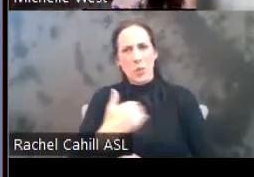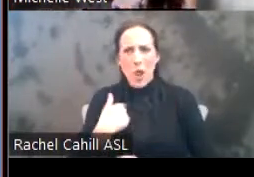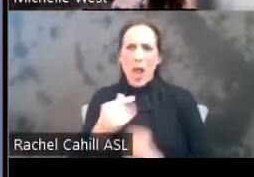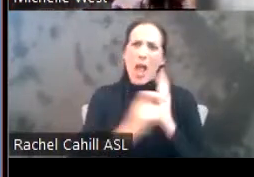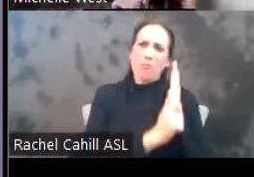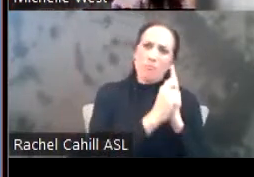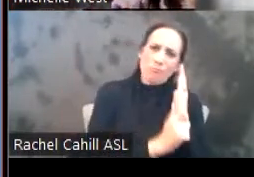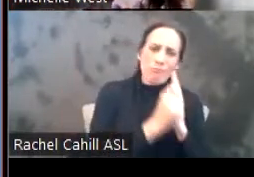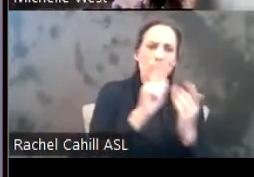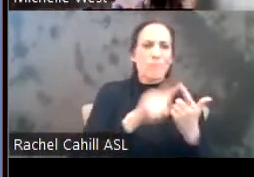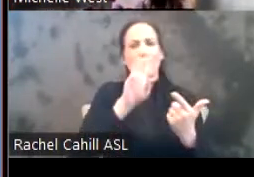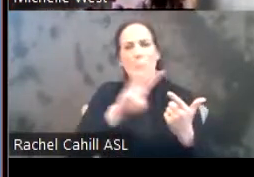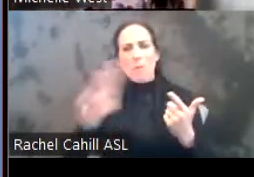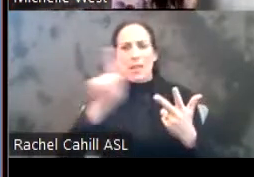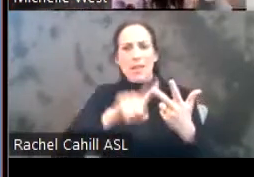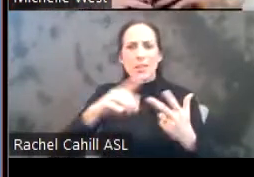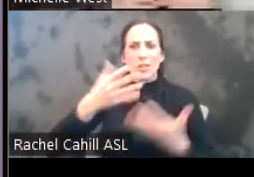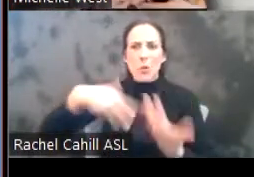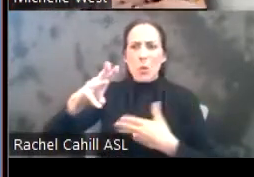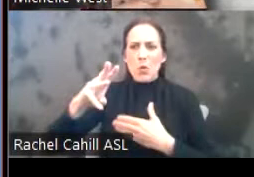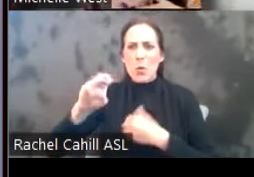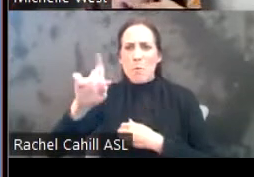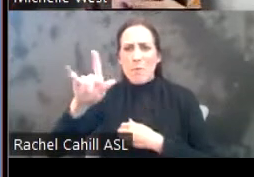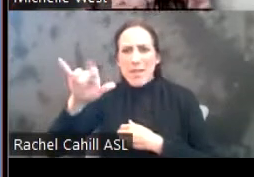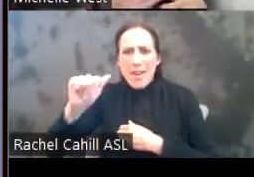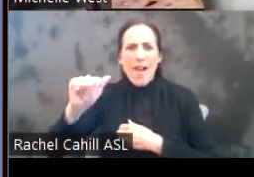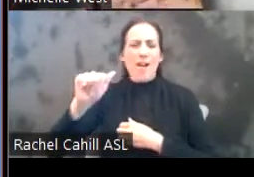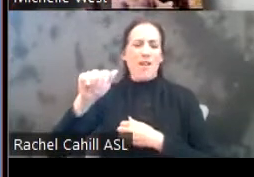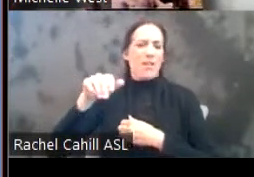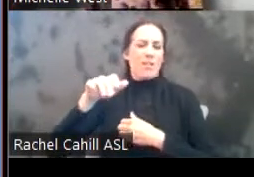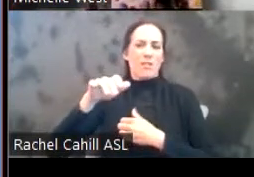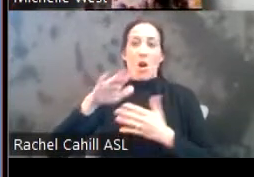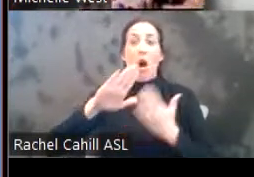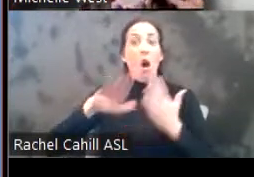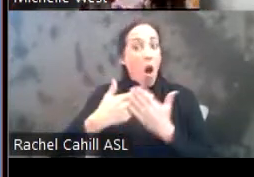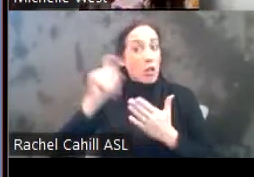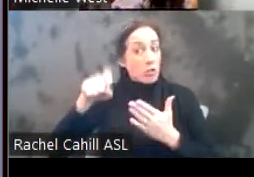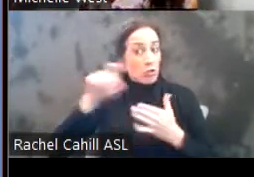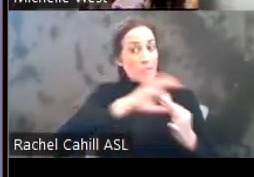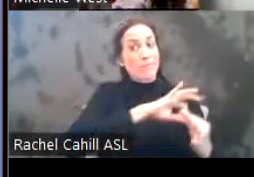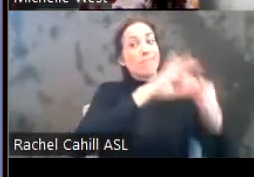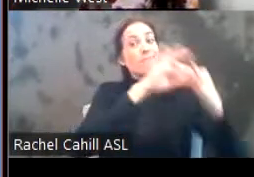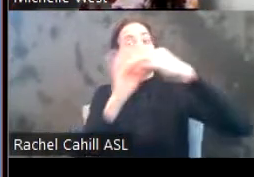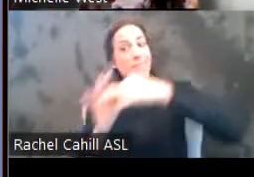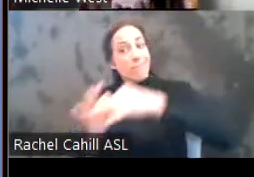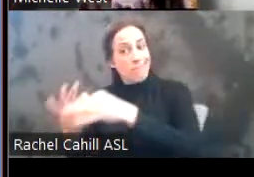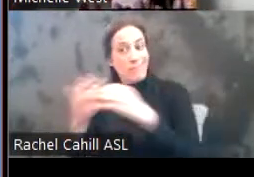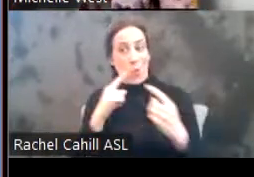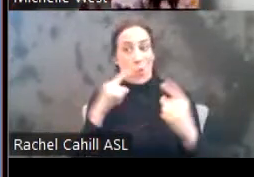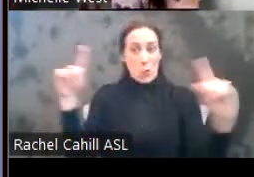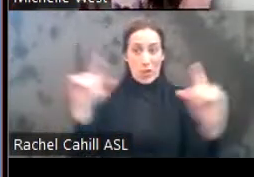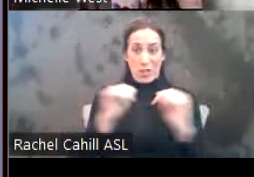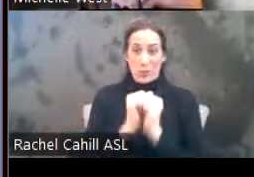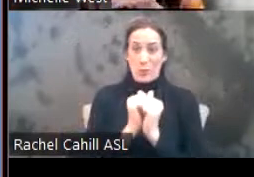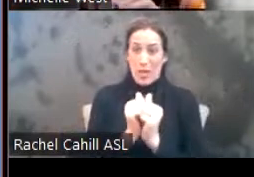social media channels, things like that. And they all should work together. And we'll go into that a little bit more. But just so